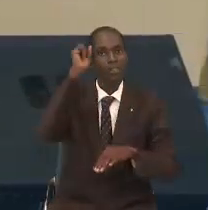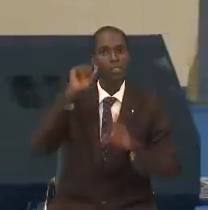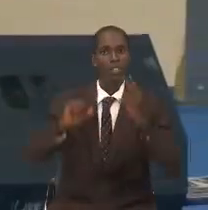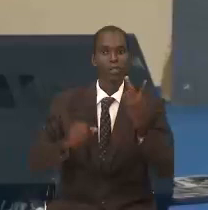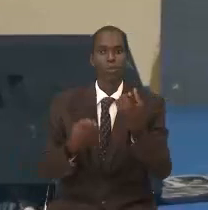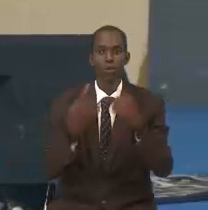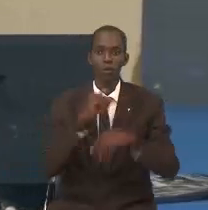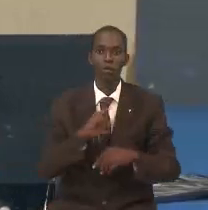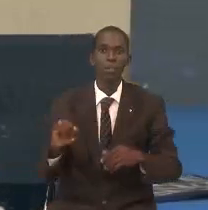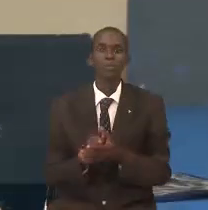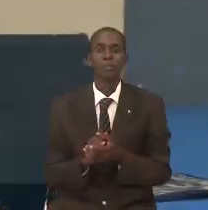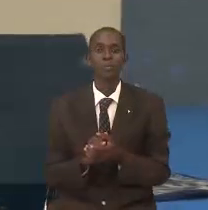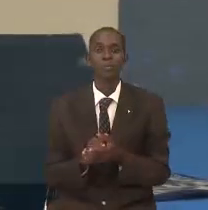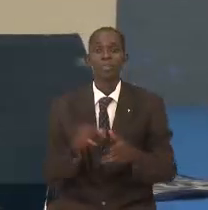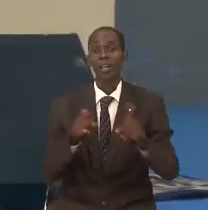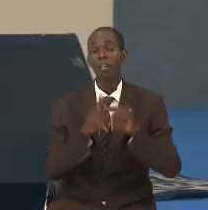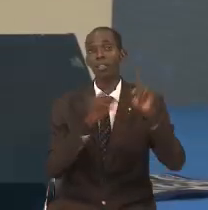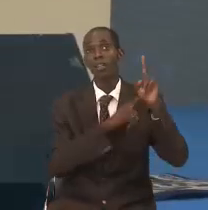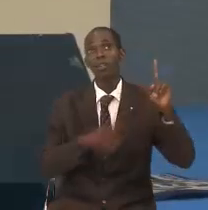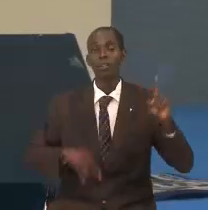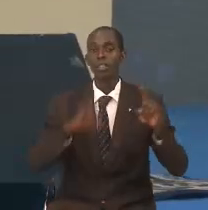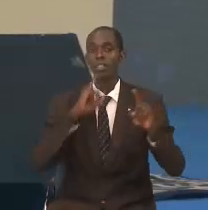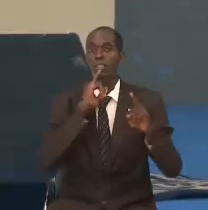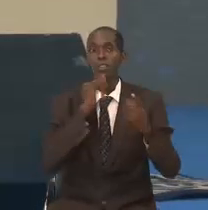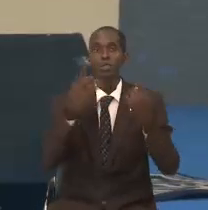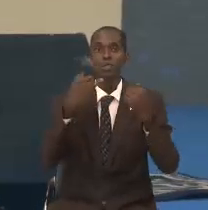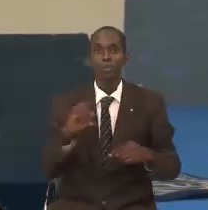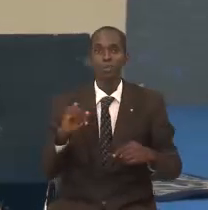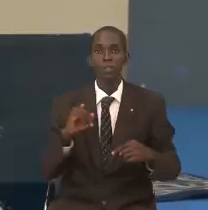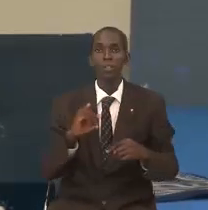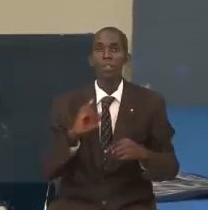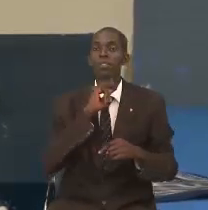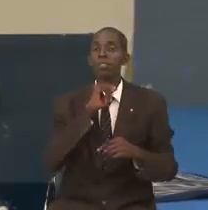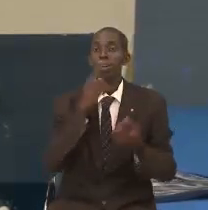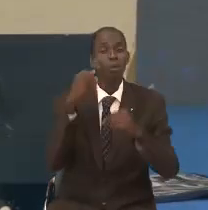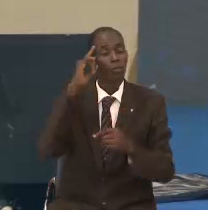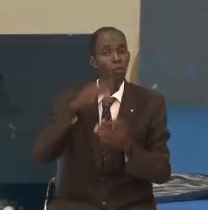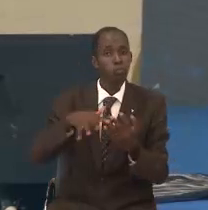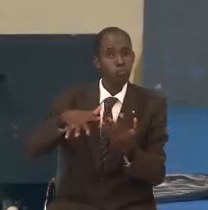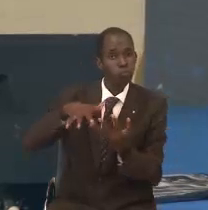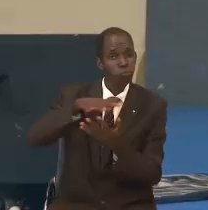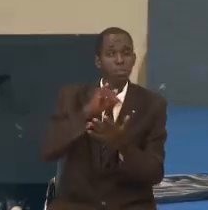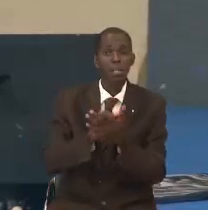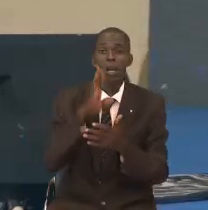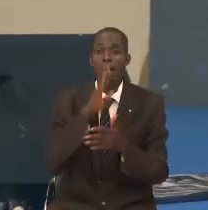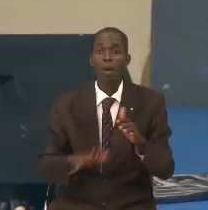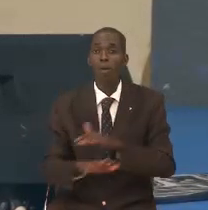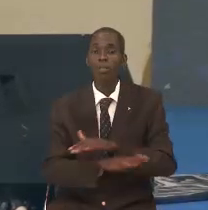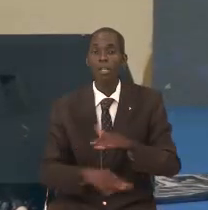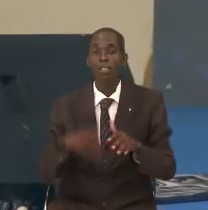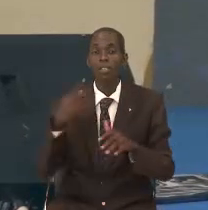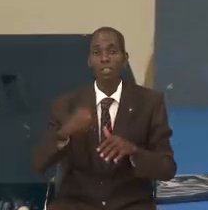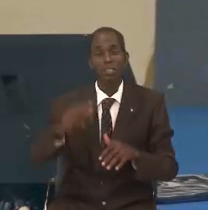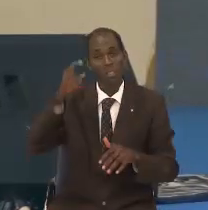coming. As the Lord is coming, it's not coming for those who are under the feet of Satan,